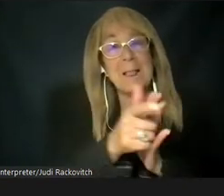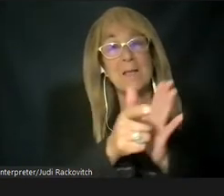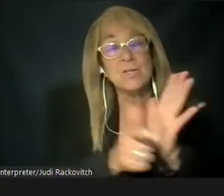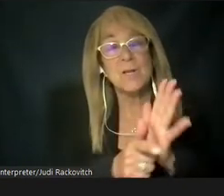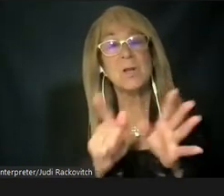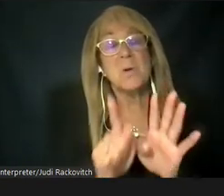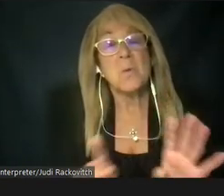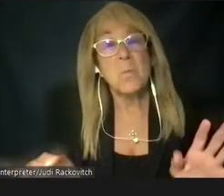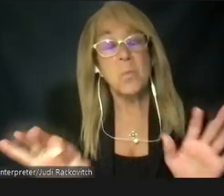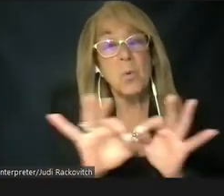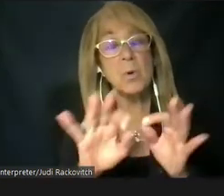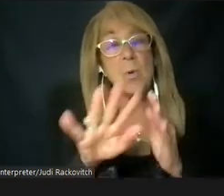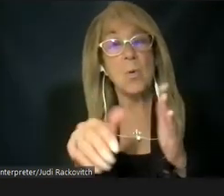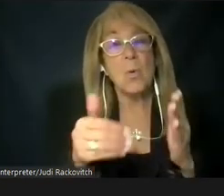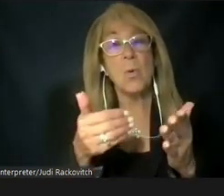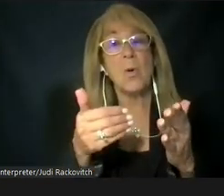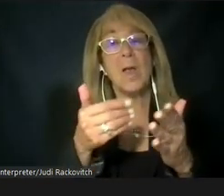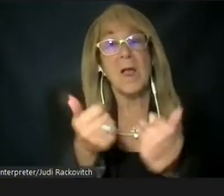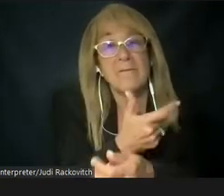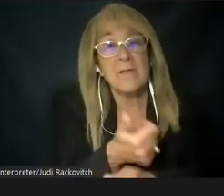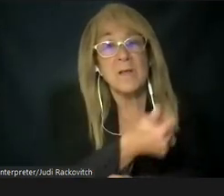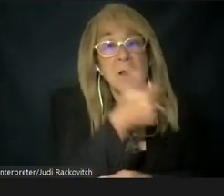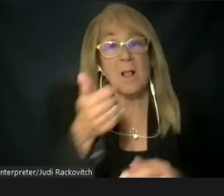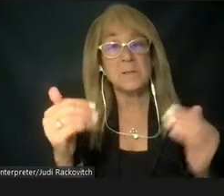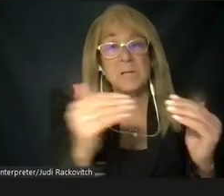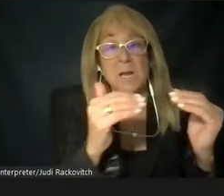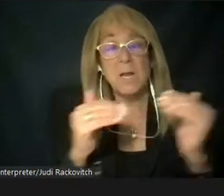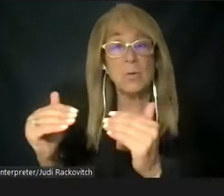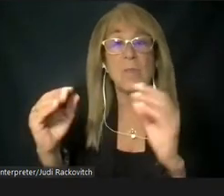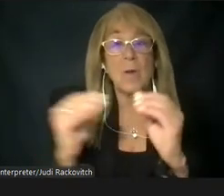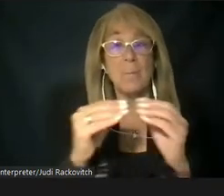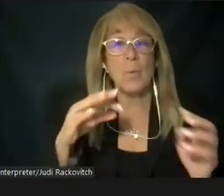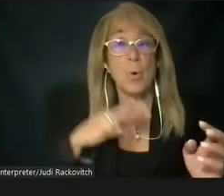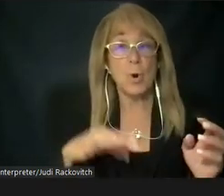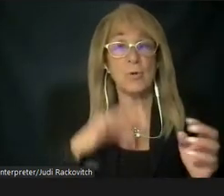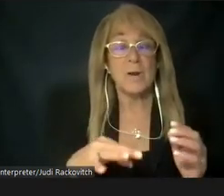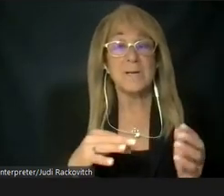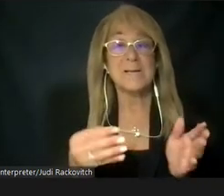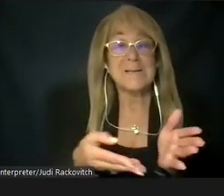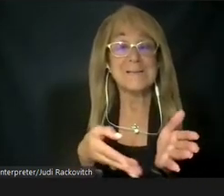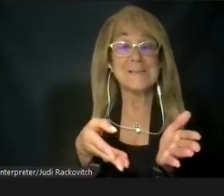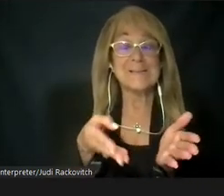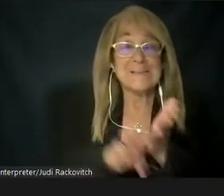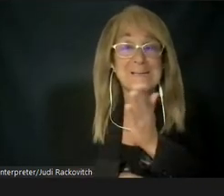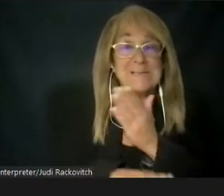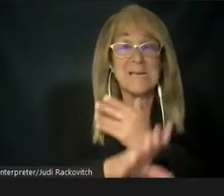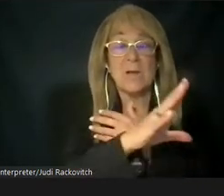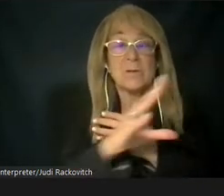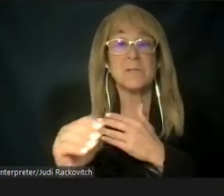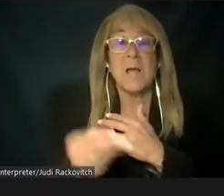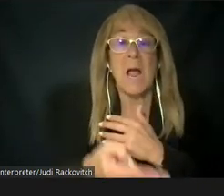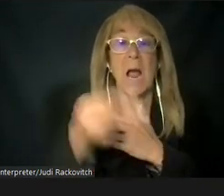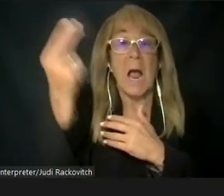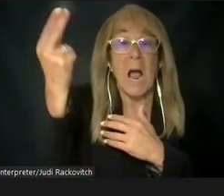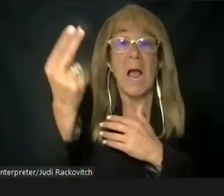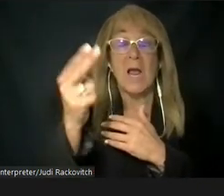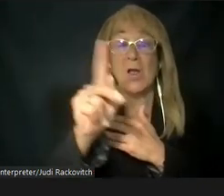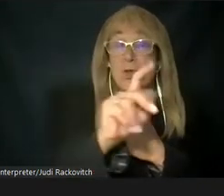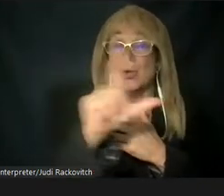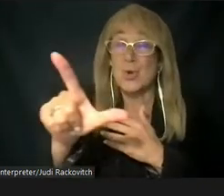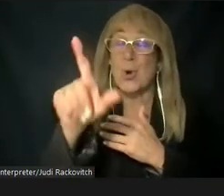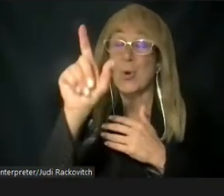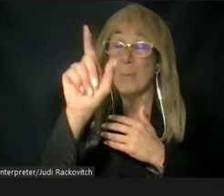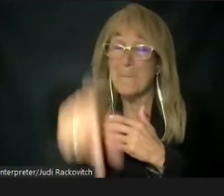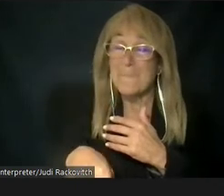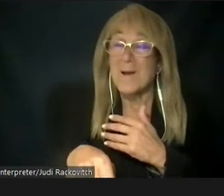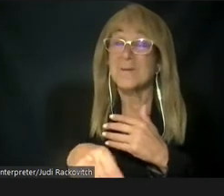Importantly, all else being equal, all more credits, discounts, and or exemptions that are given, the higher the toll must be in order to meet the project's purpose,